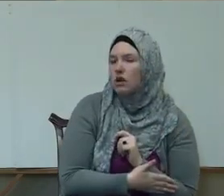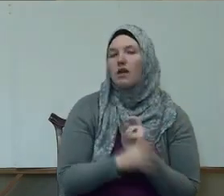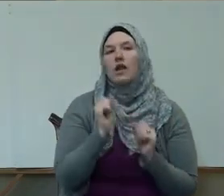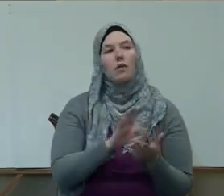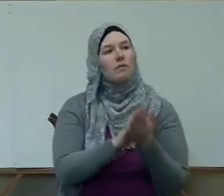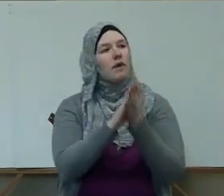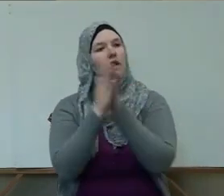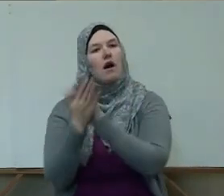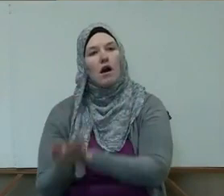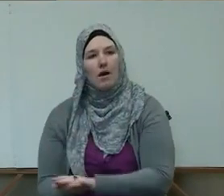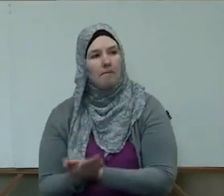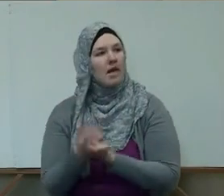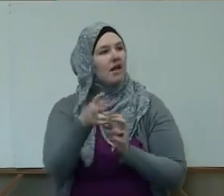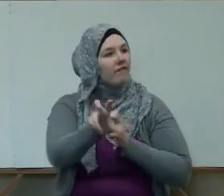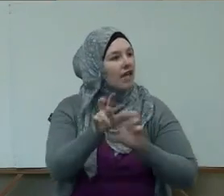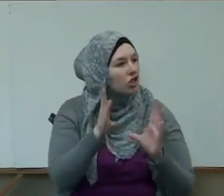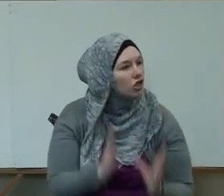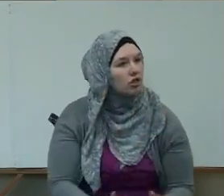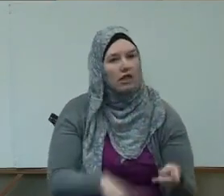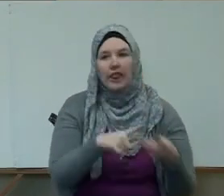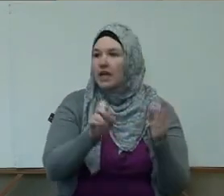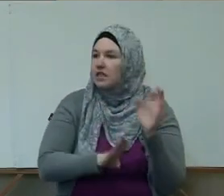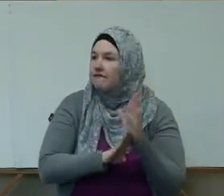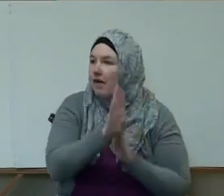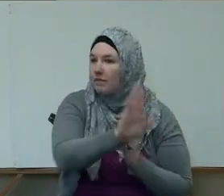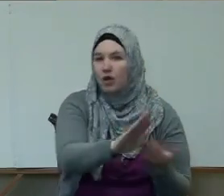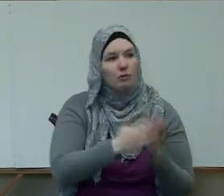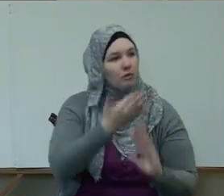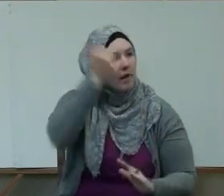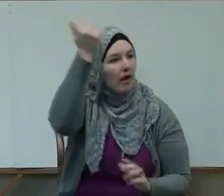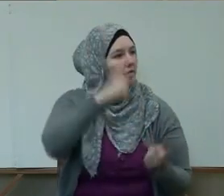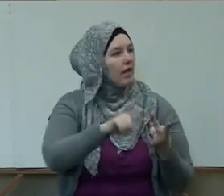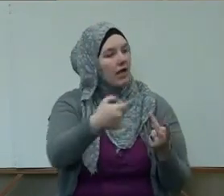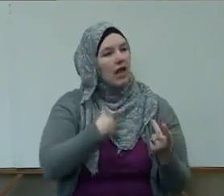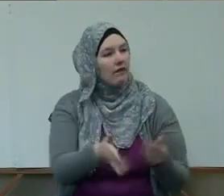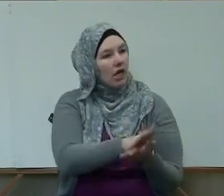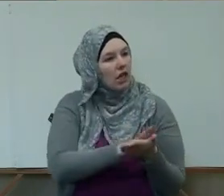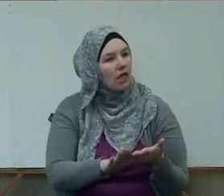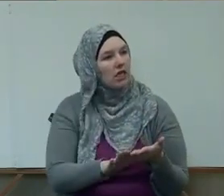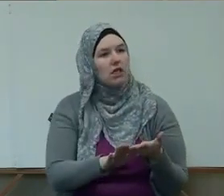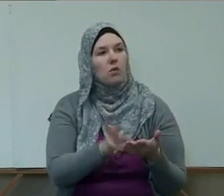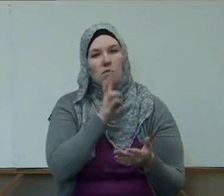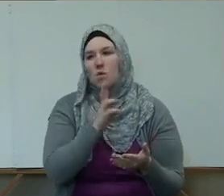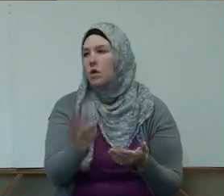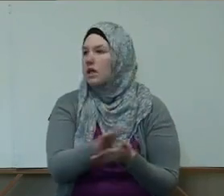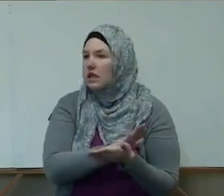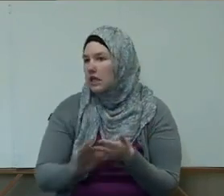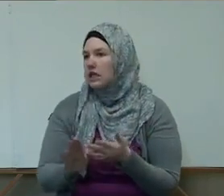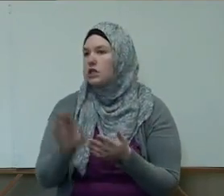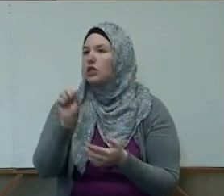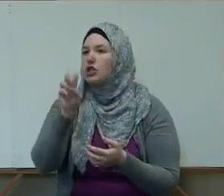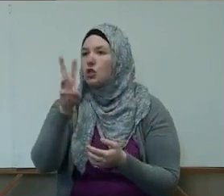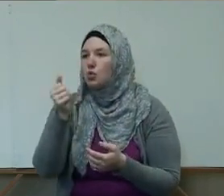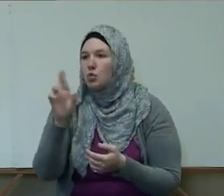gonna become investors and they can develop their communities and they can have clean sewers, clean water, clean